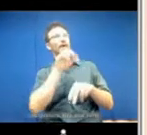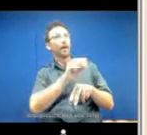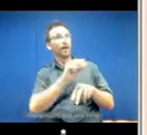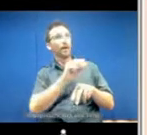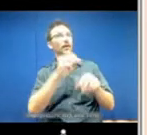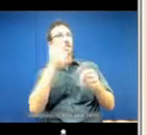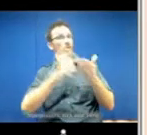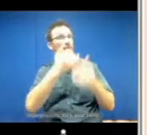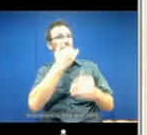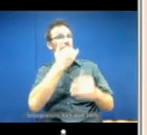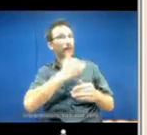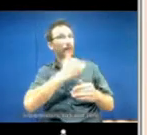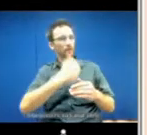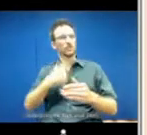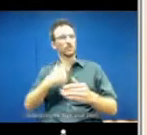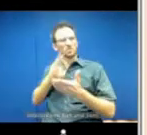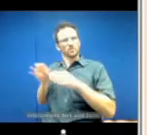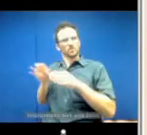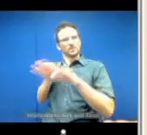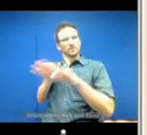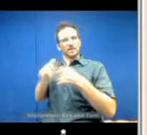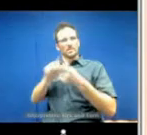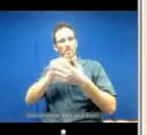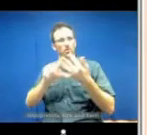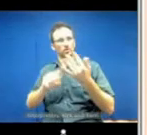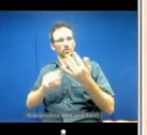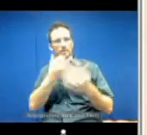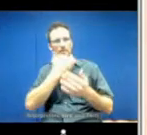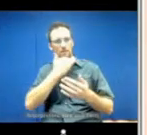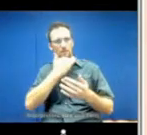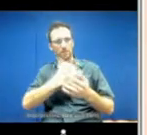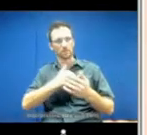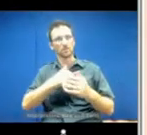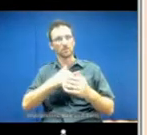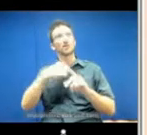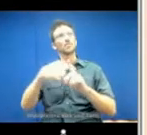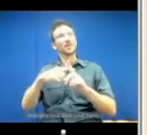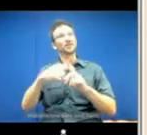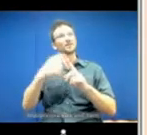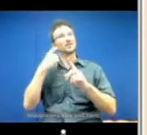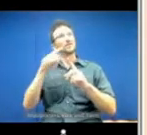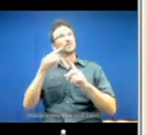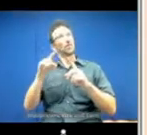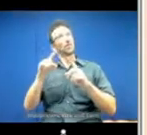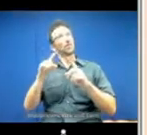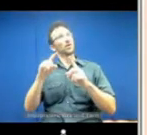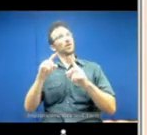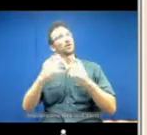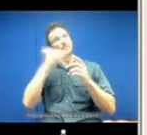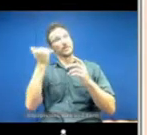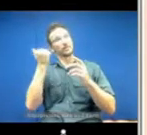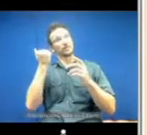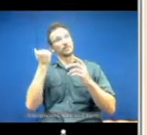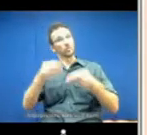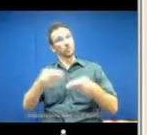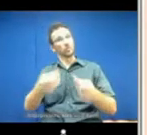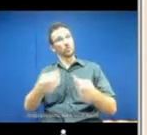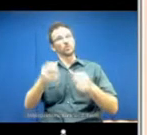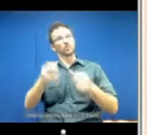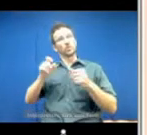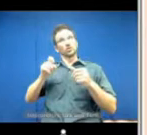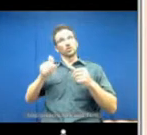And I guess probably for consistency it should be done at the beginning, but if it doesn't, then it will be at this moment, as you mentioned.